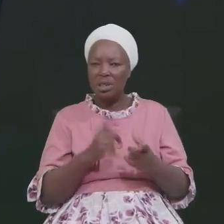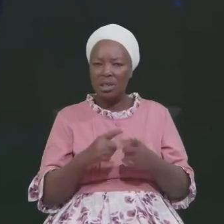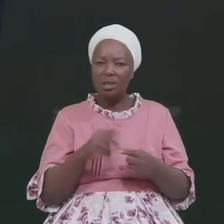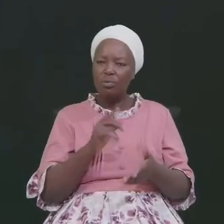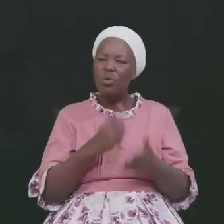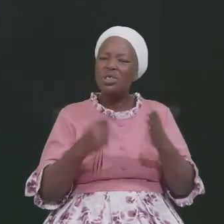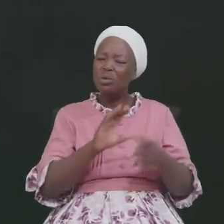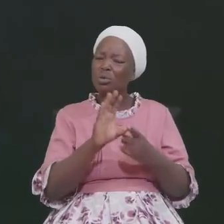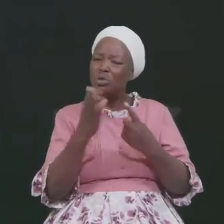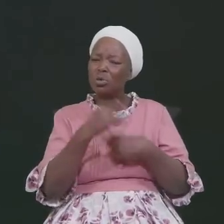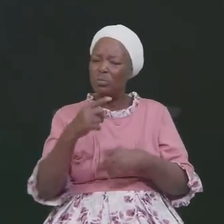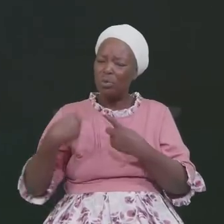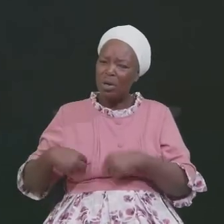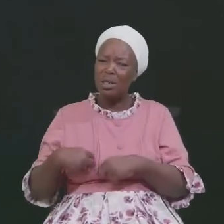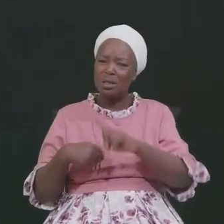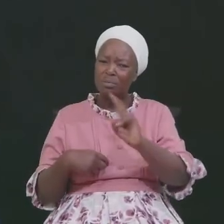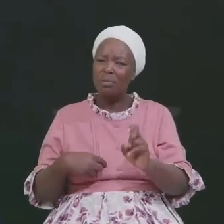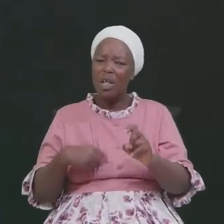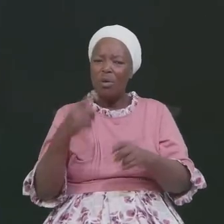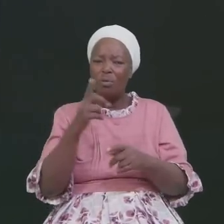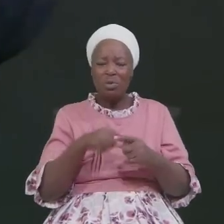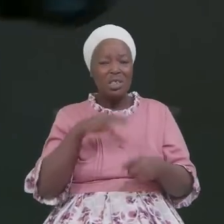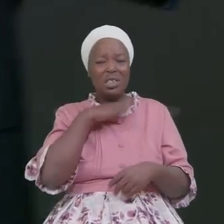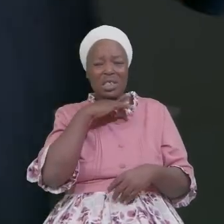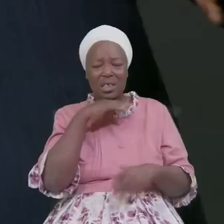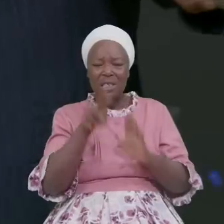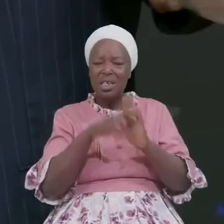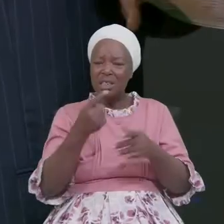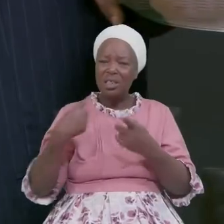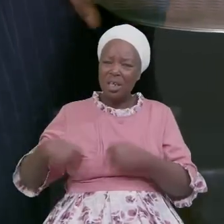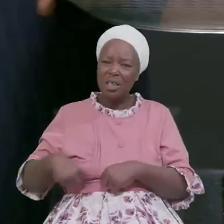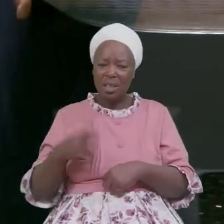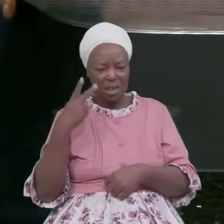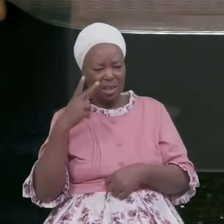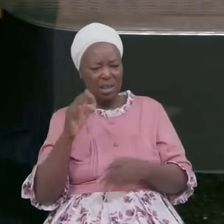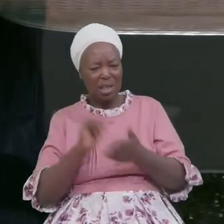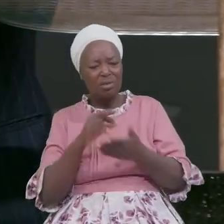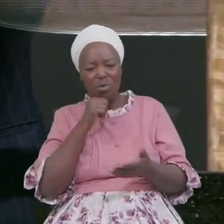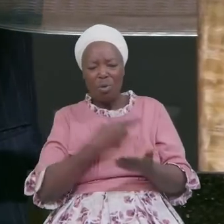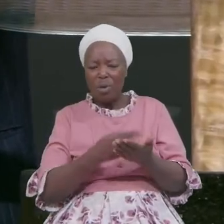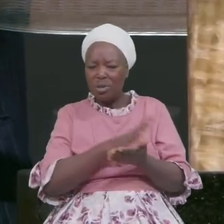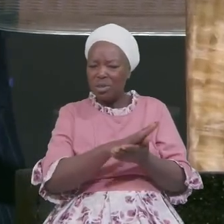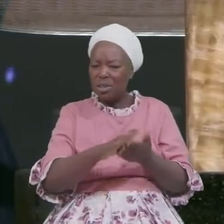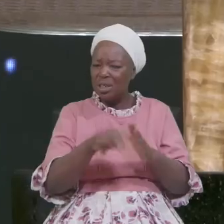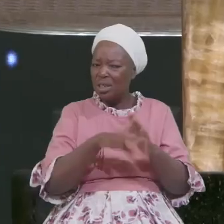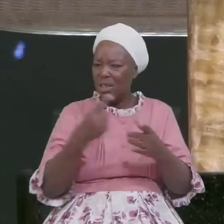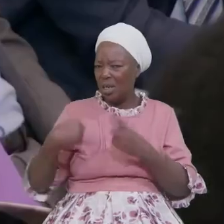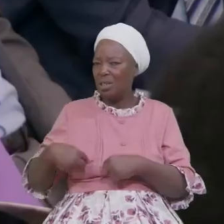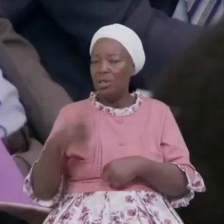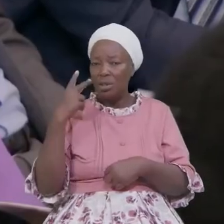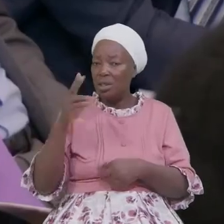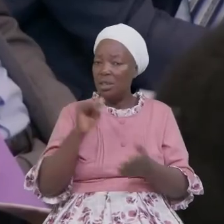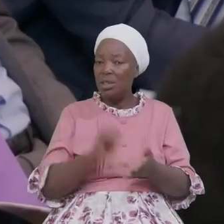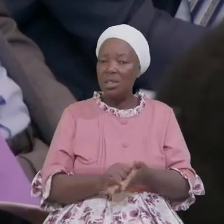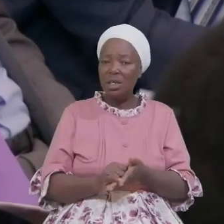heart. And look at the impurity in the heart. And look at the unrighteousness in the heart. And look at the